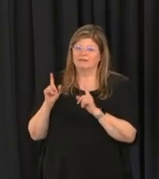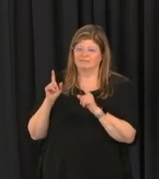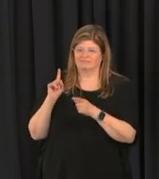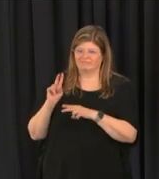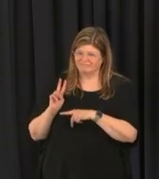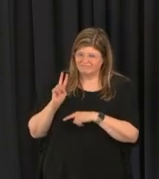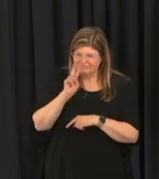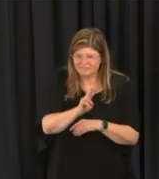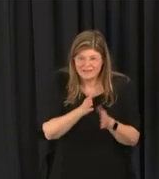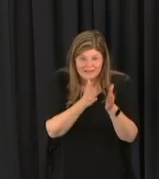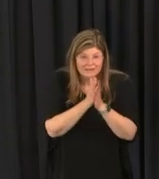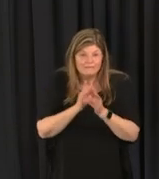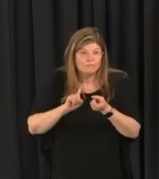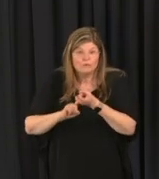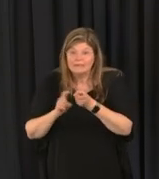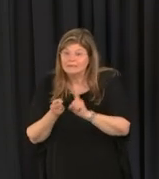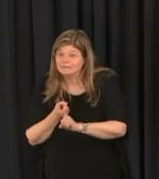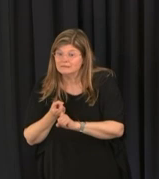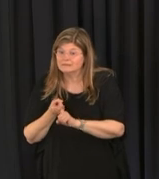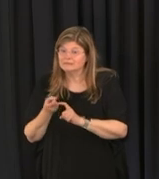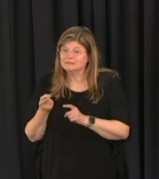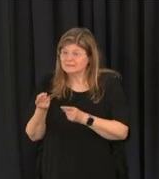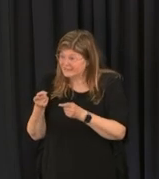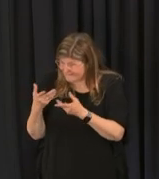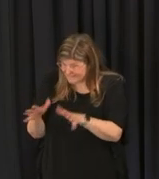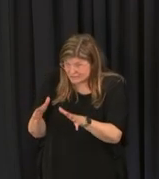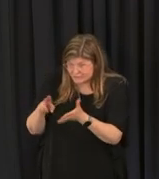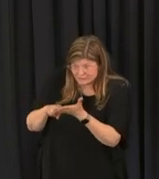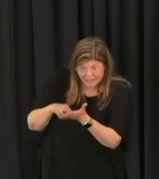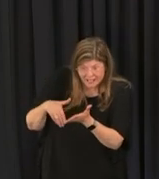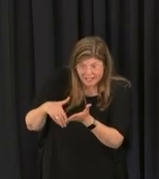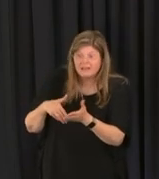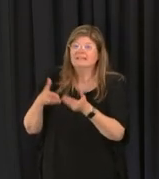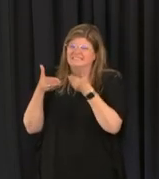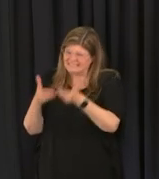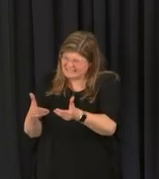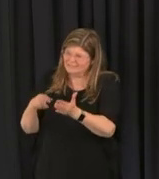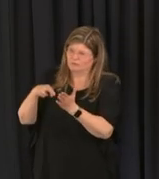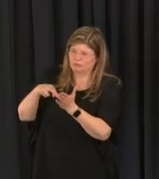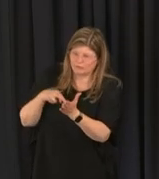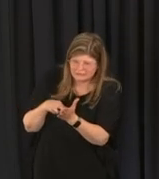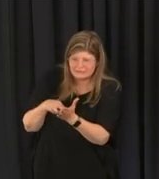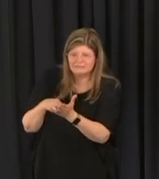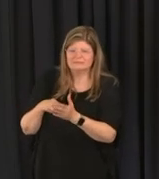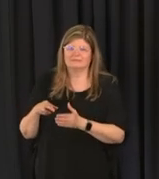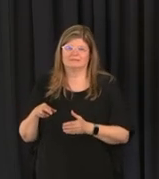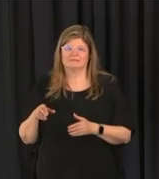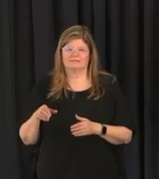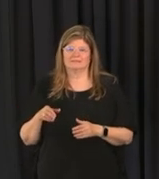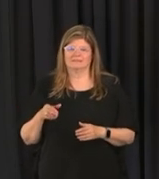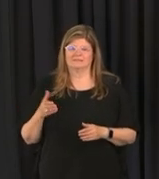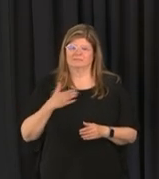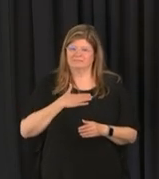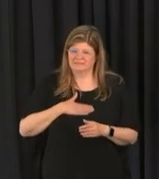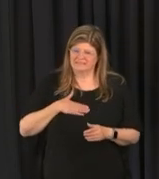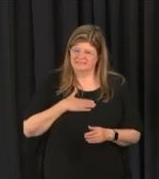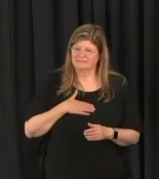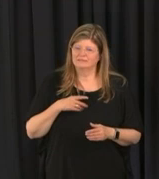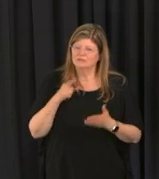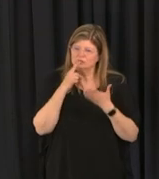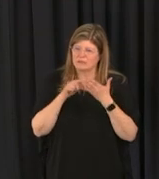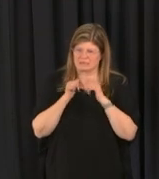and pastors and cousins and nieces and nephews to check in